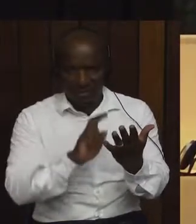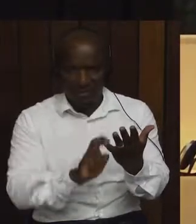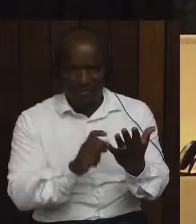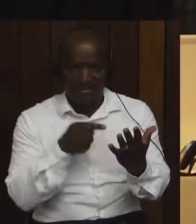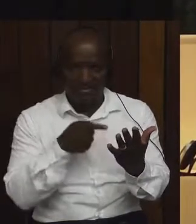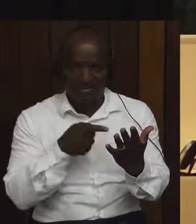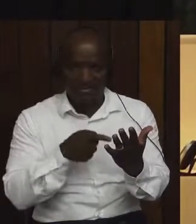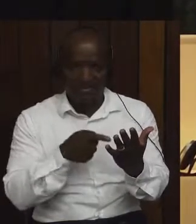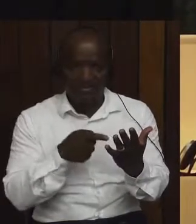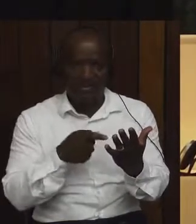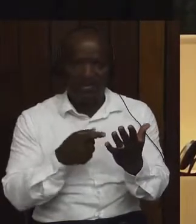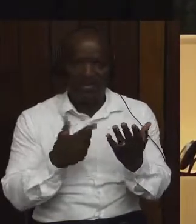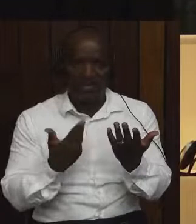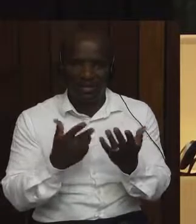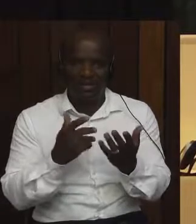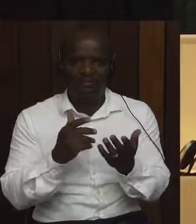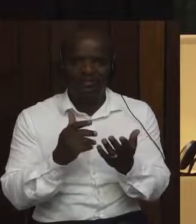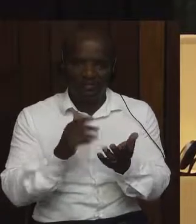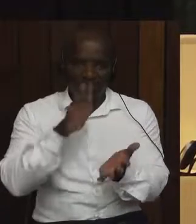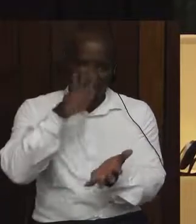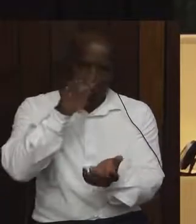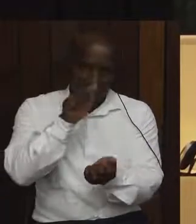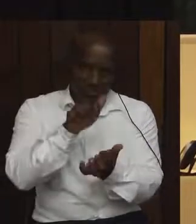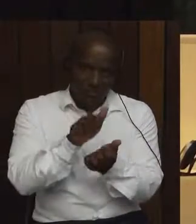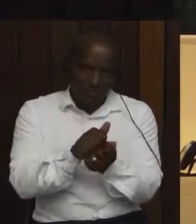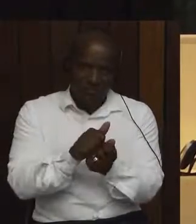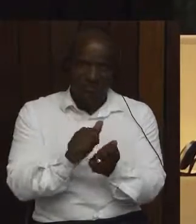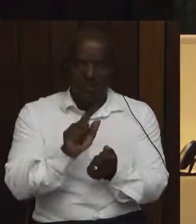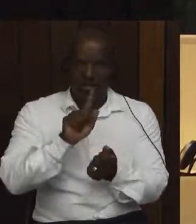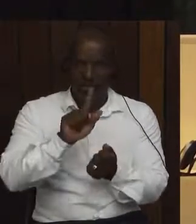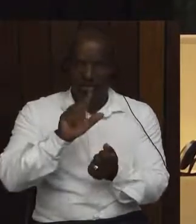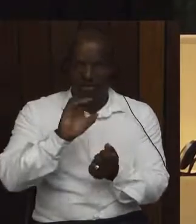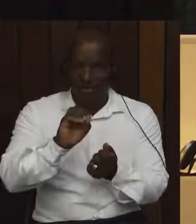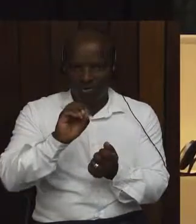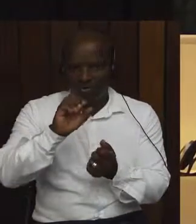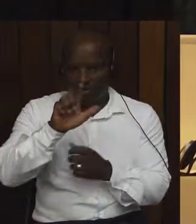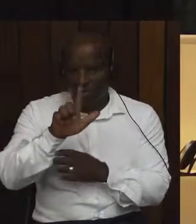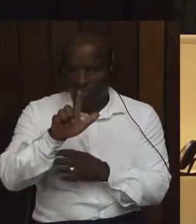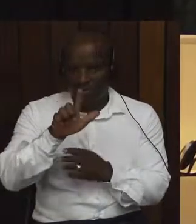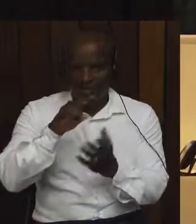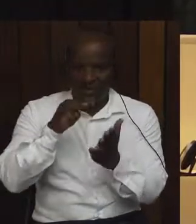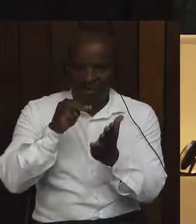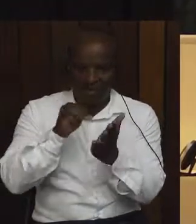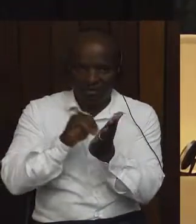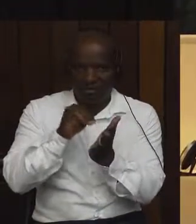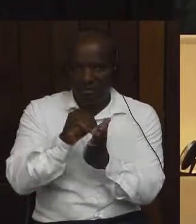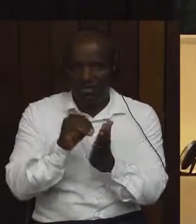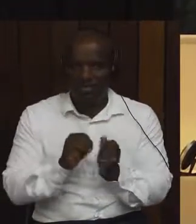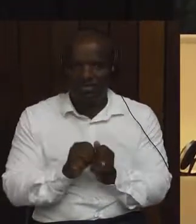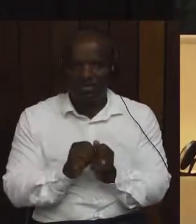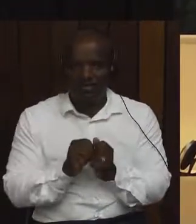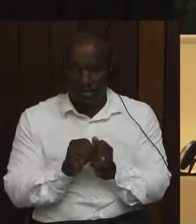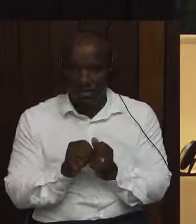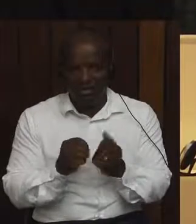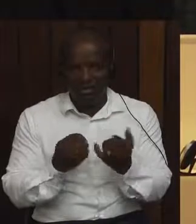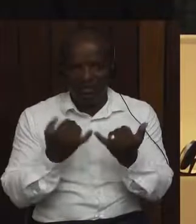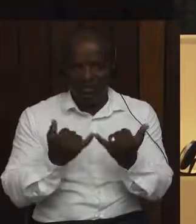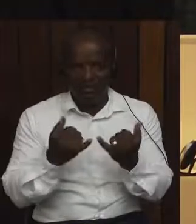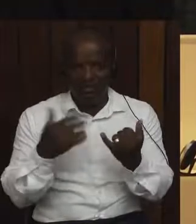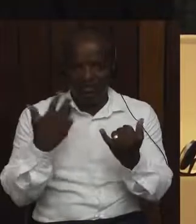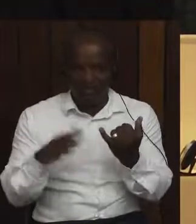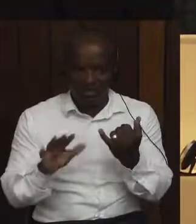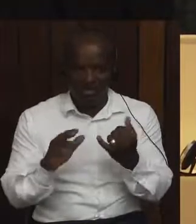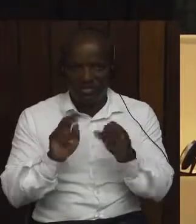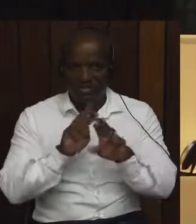quarter report, it was reduced by 207 million. And obviously, as I've already indicated, as we